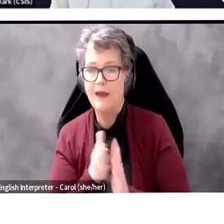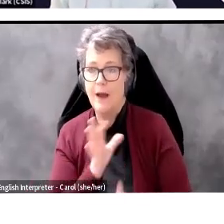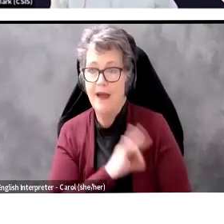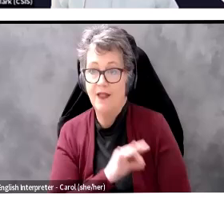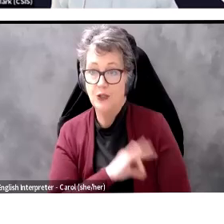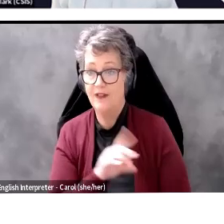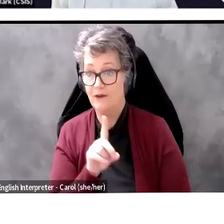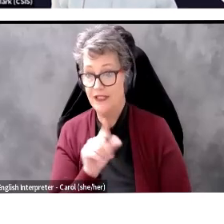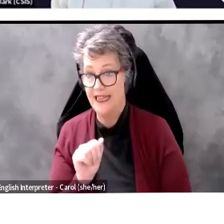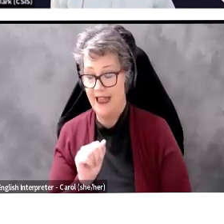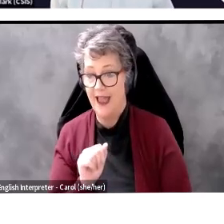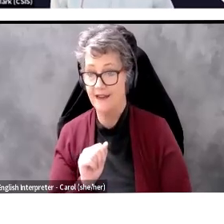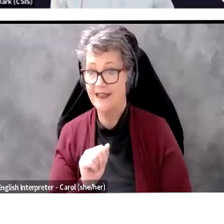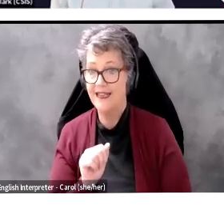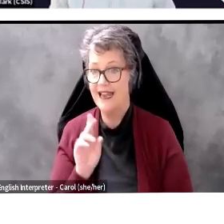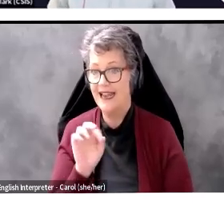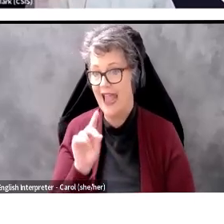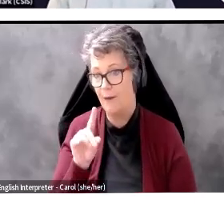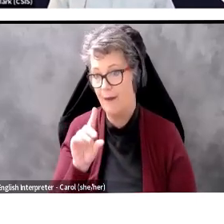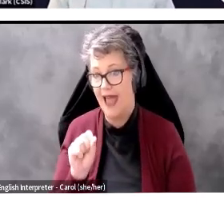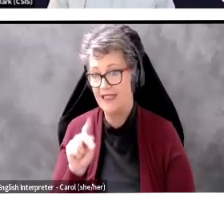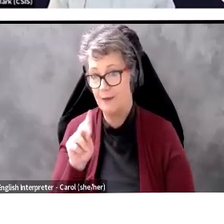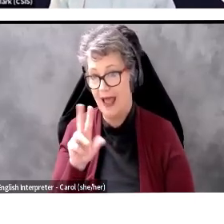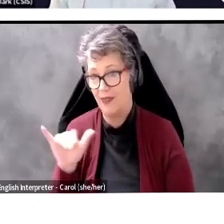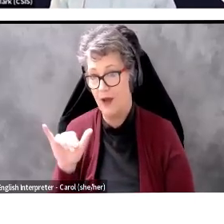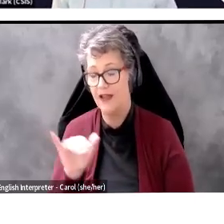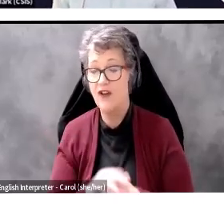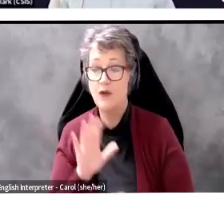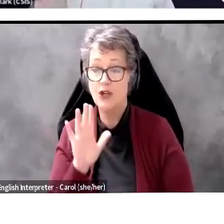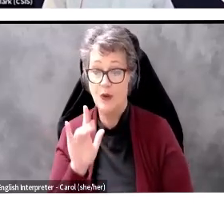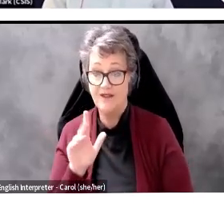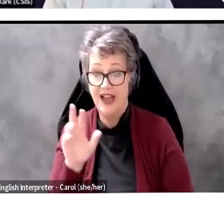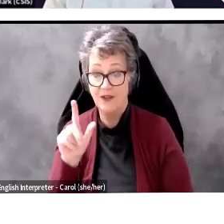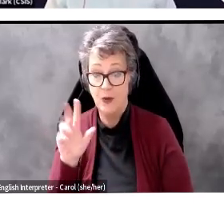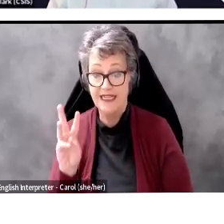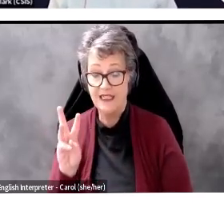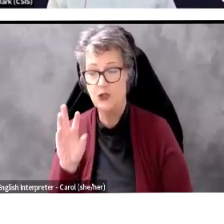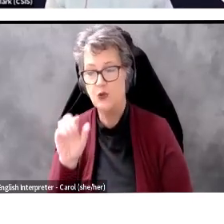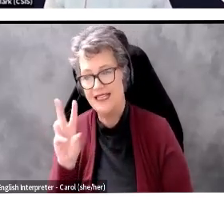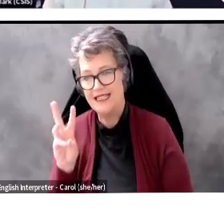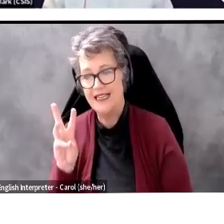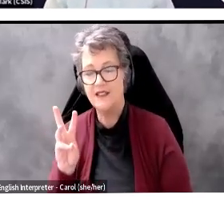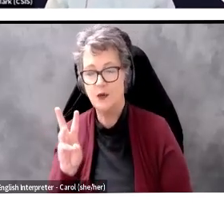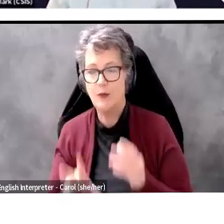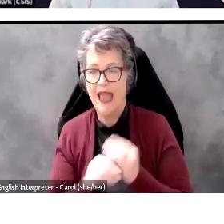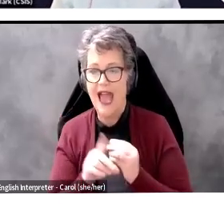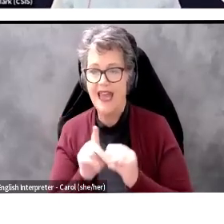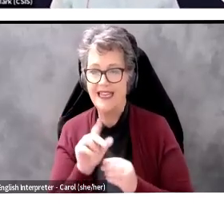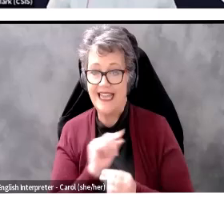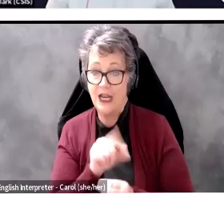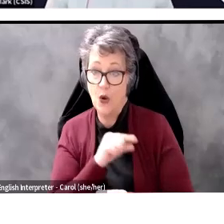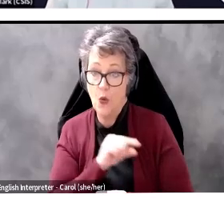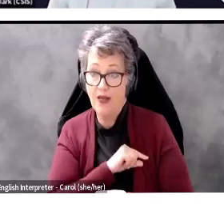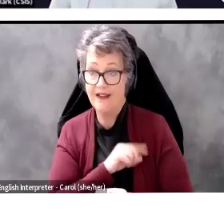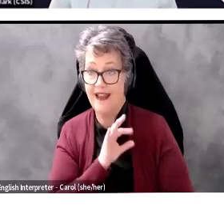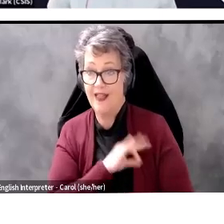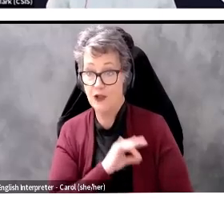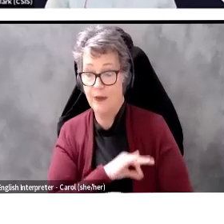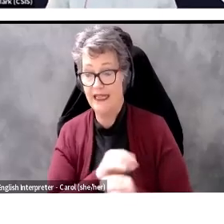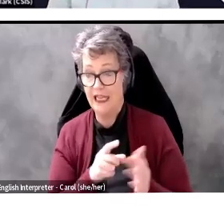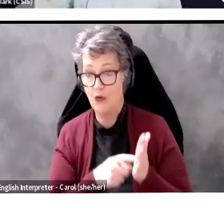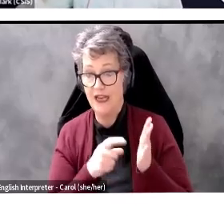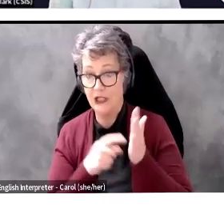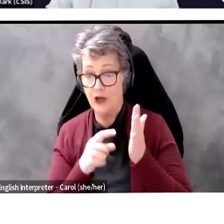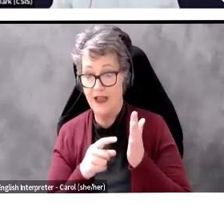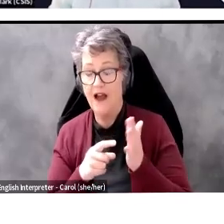for DA under the CALPADS pathway. And for 25-26, we will be adding data quality and accuracy eligibility